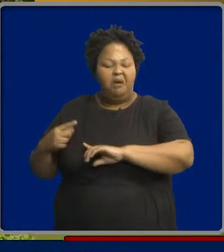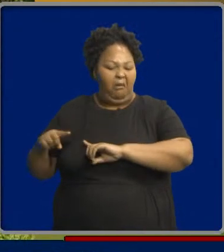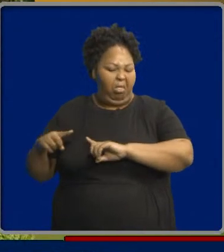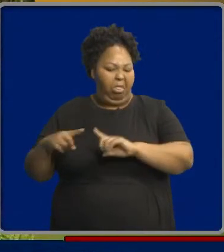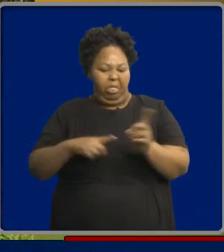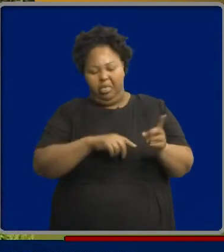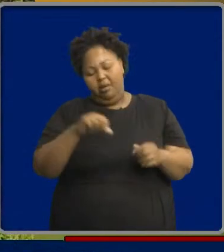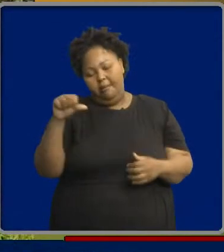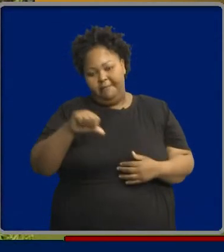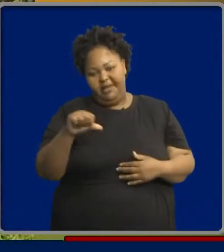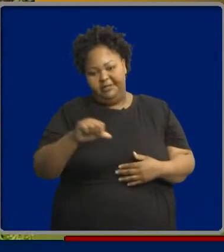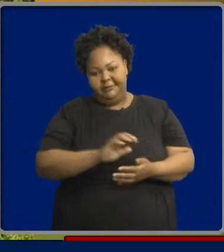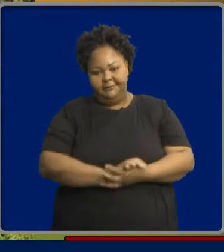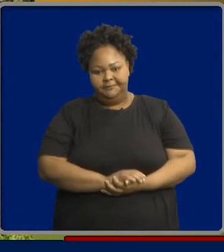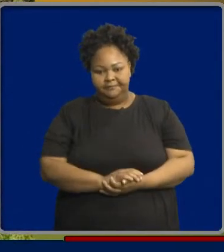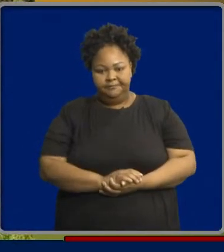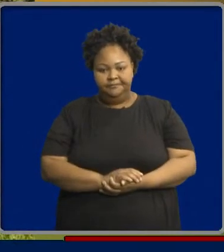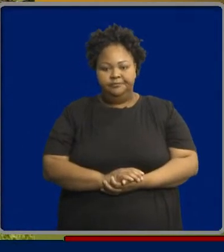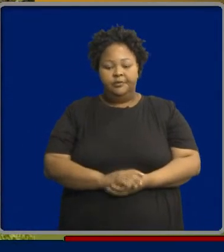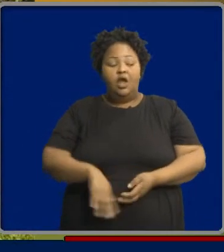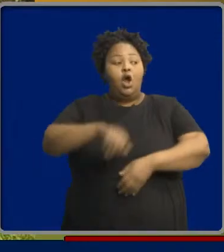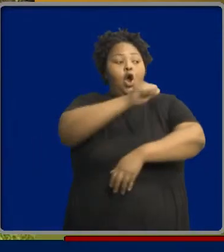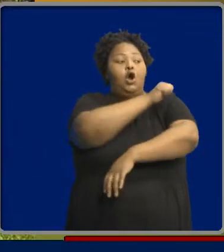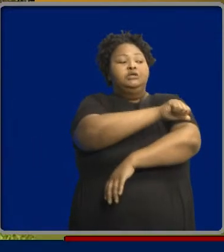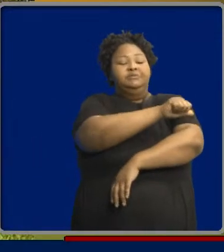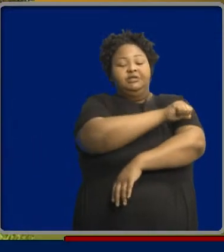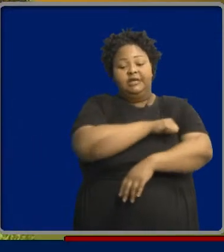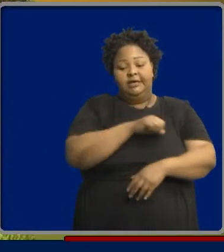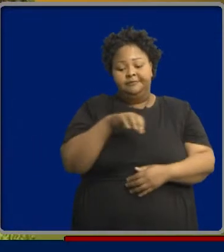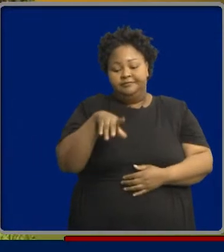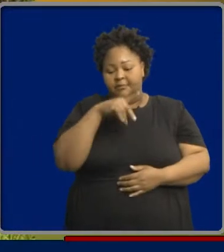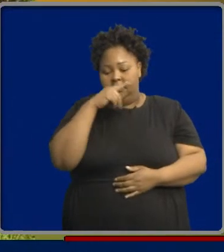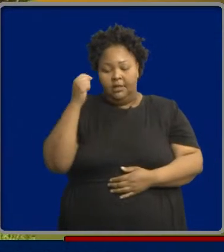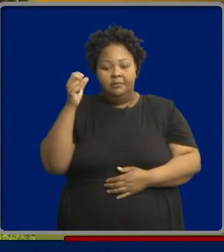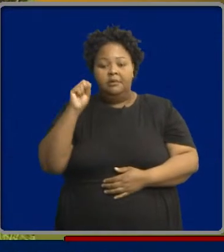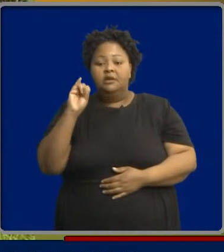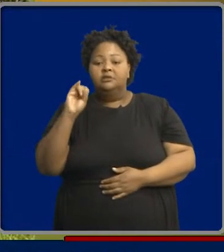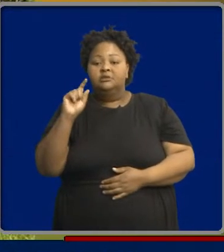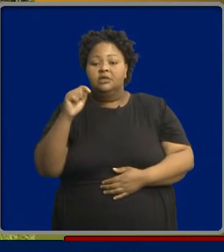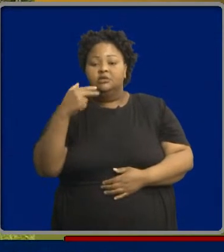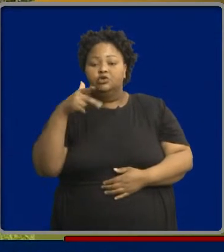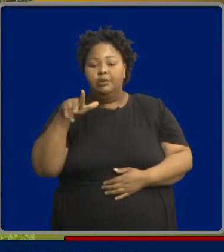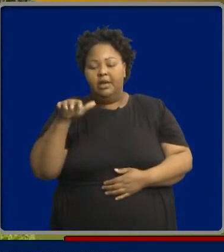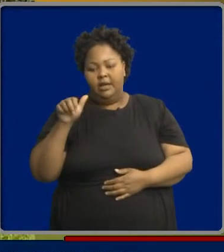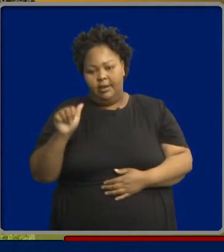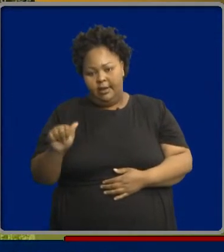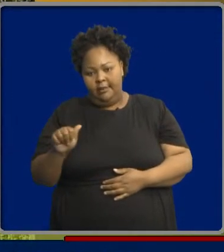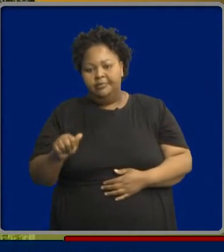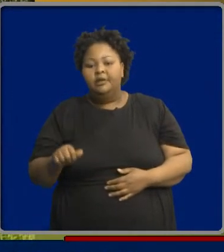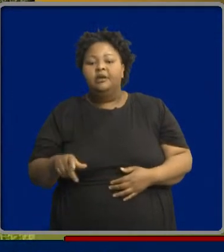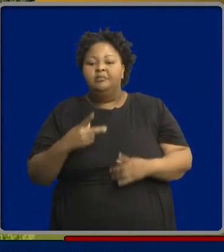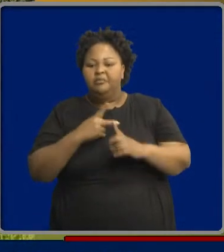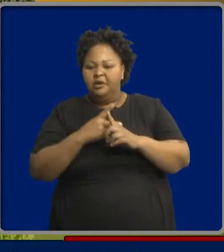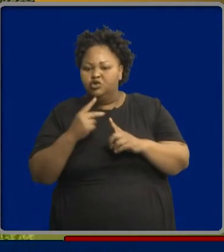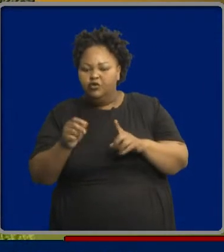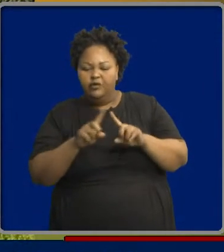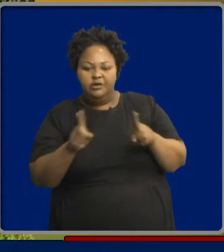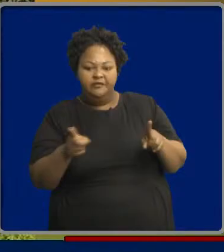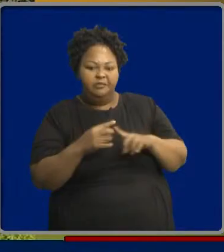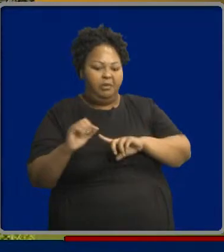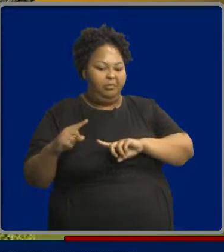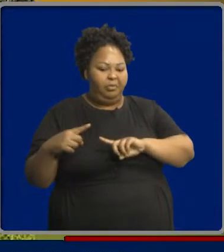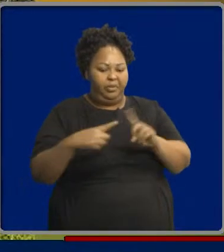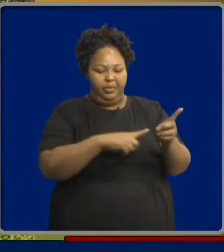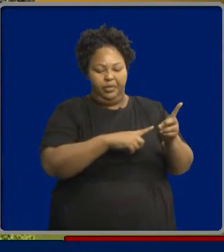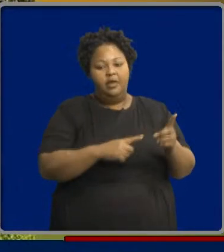Infectious and hazardous waste has been improperly disposed at Stobela Health Center, endangering the lives of the public, especially